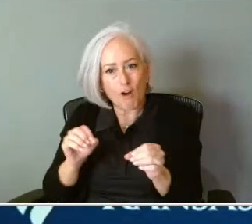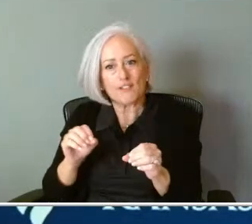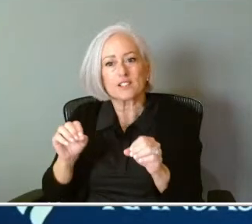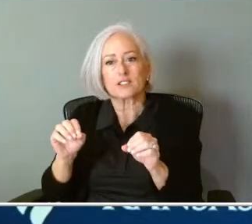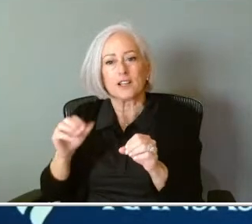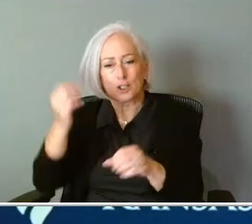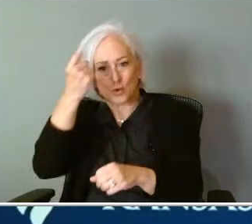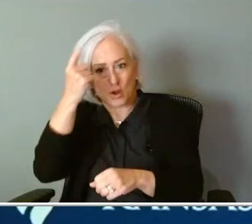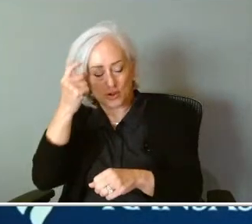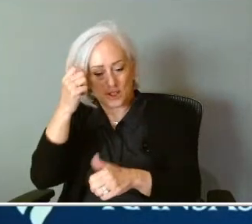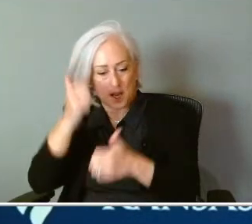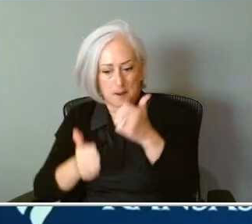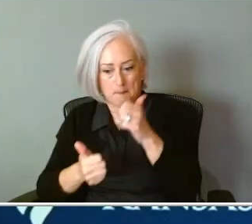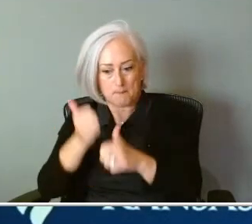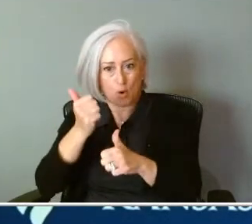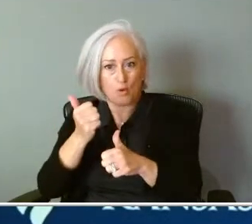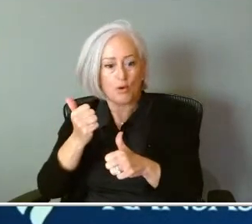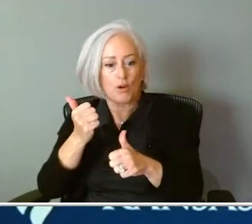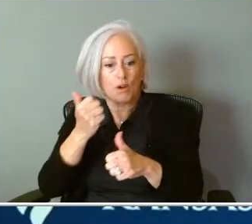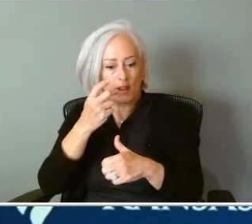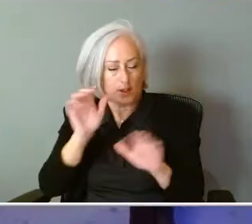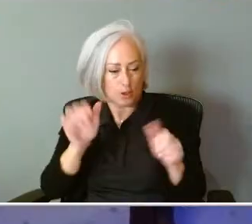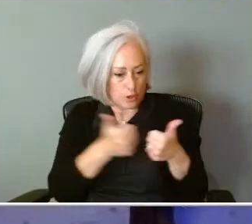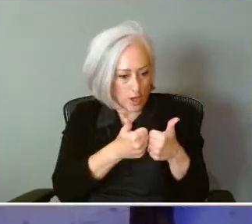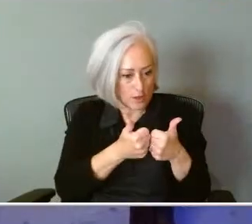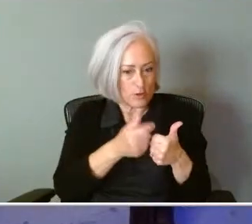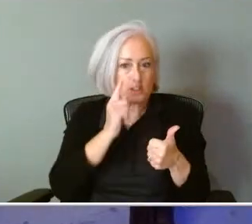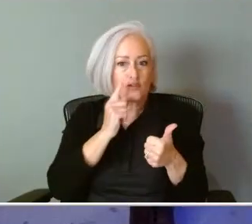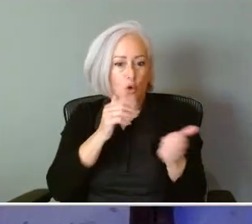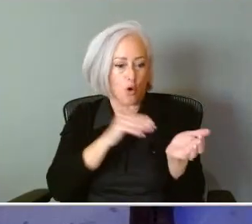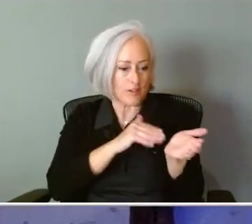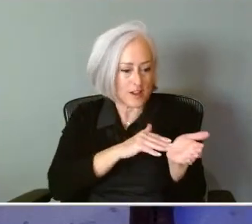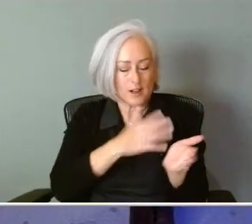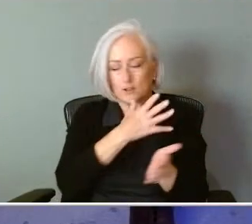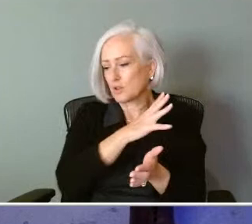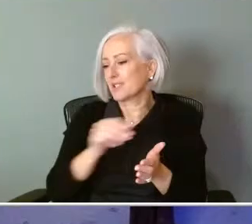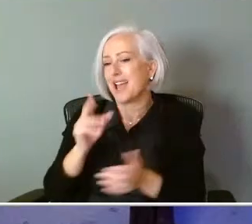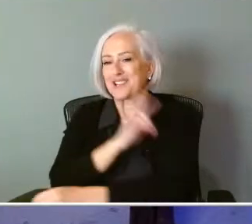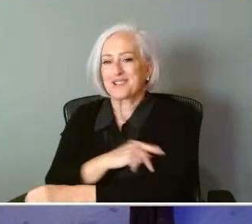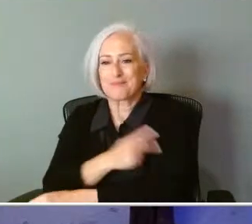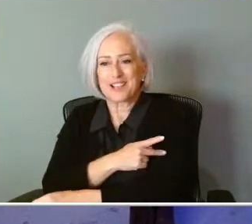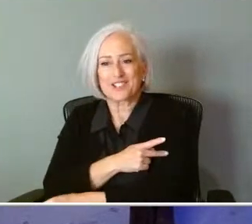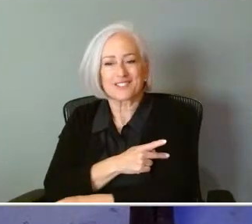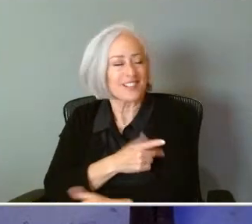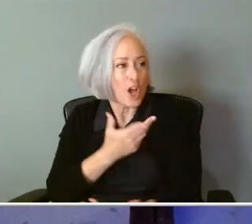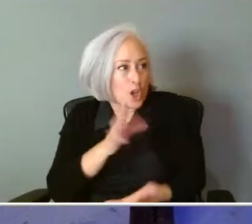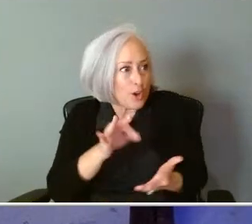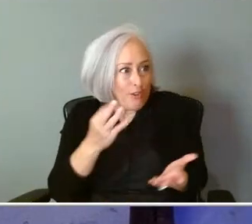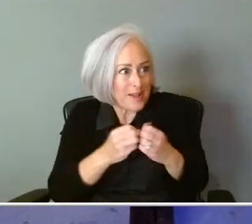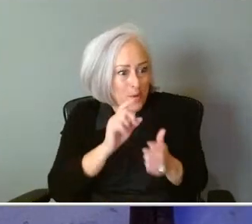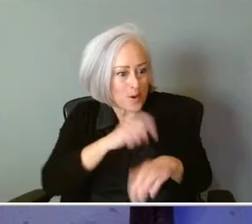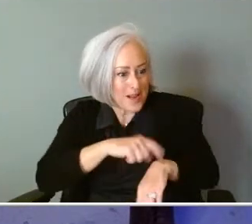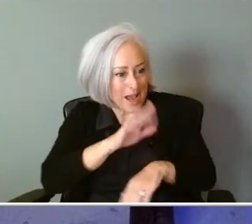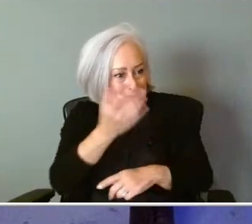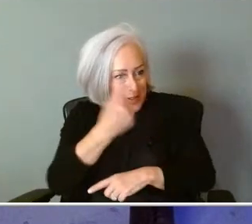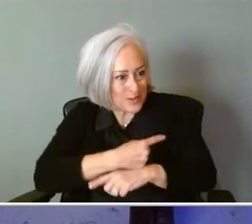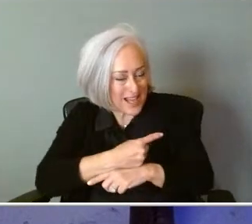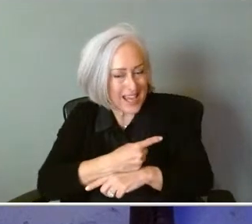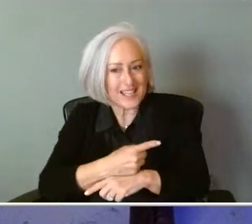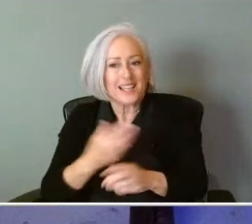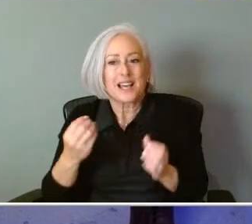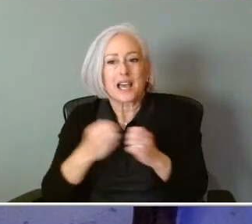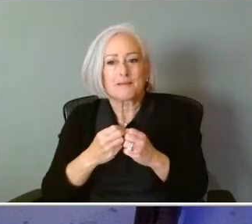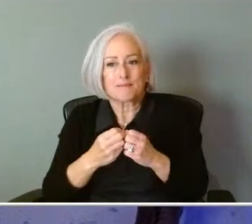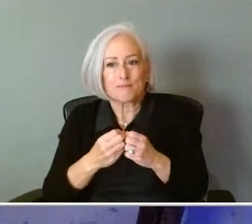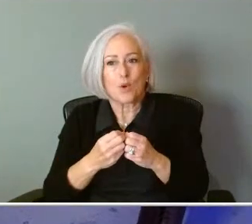both the provider as well as on the patient side. You're just going to find a few more hours in your day somehow, some Absolutely. way. And you're going to be more of a frequent flyer on this